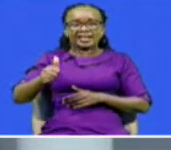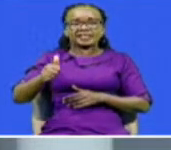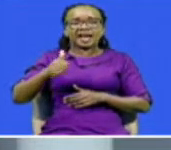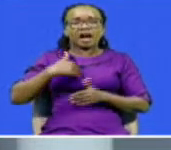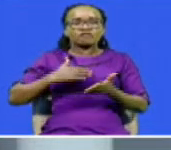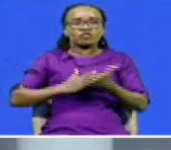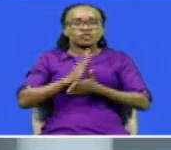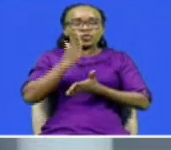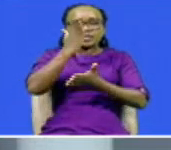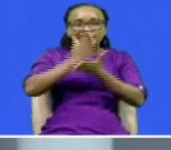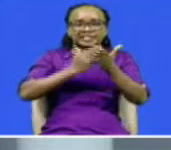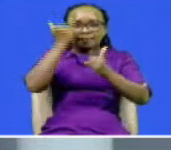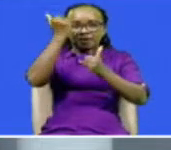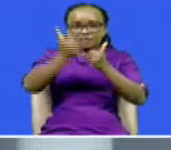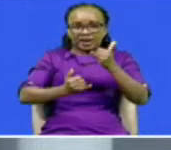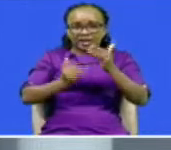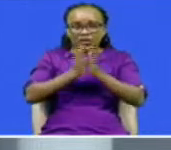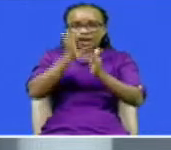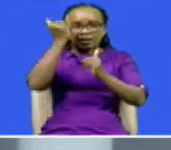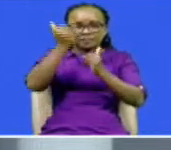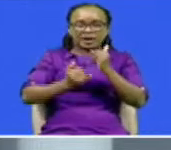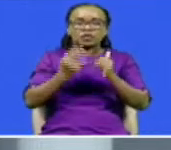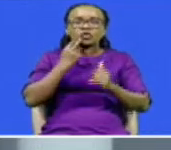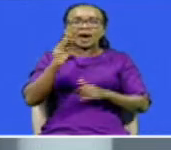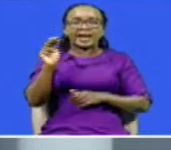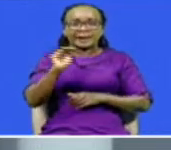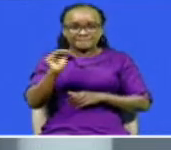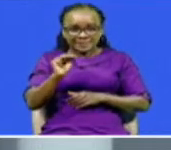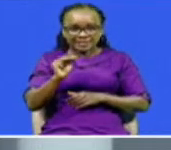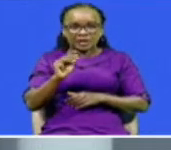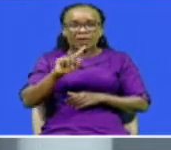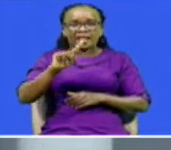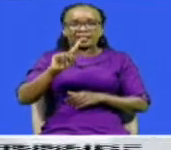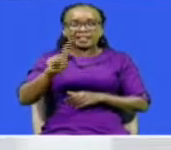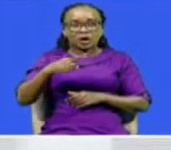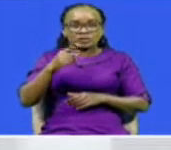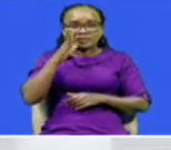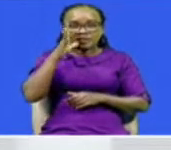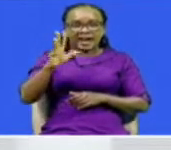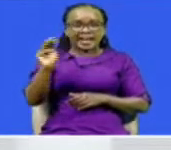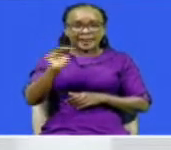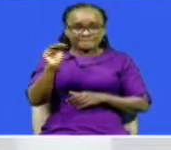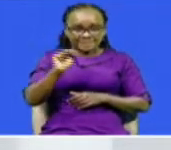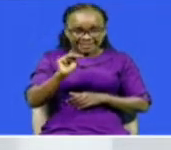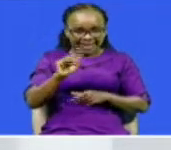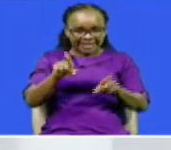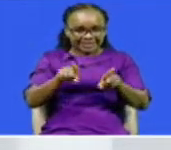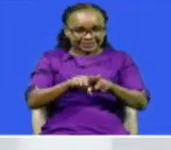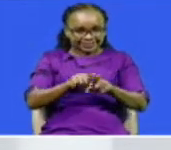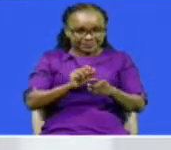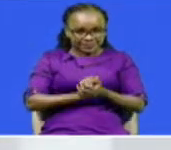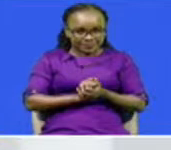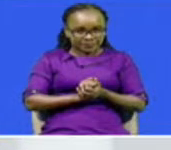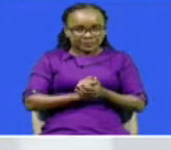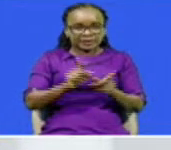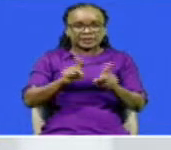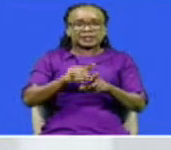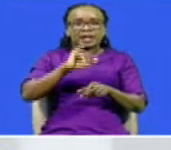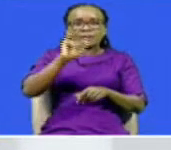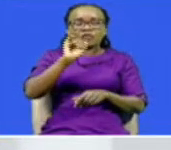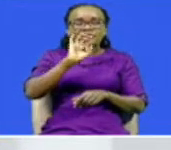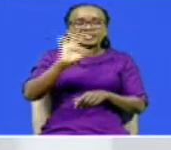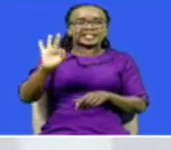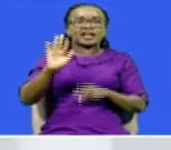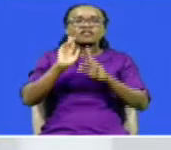the semi-finals and finals of 200 meters and 1,500 meters respectively. As Jeff Mugire